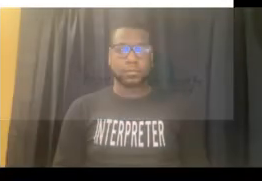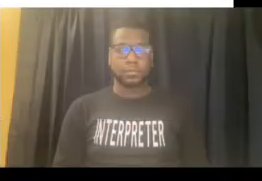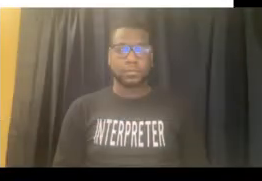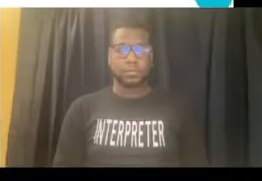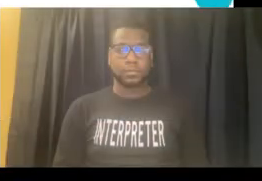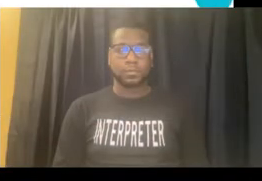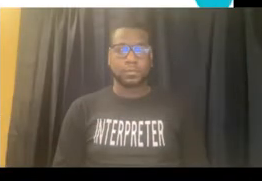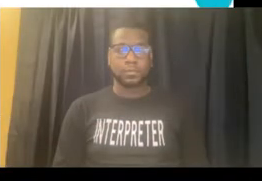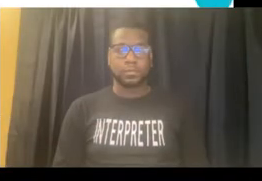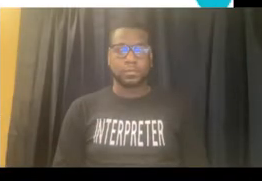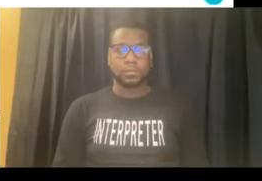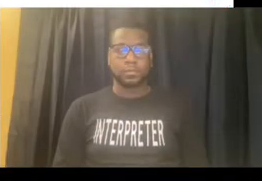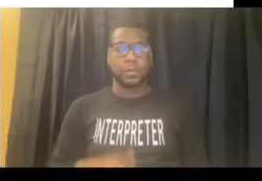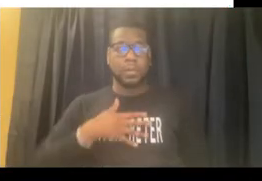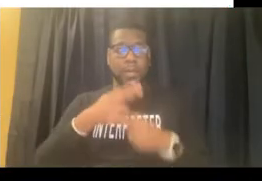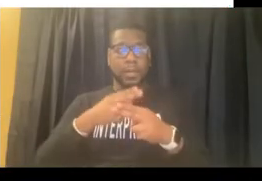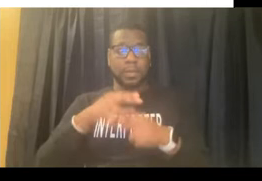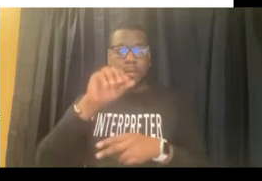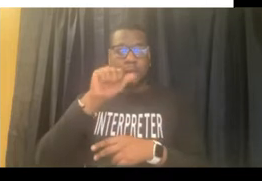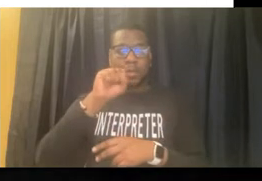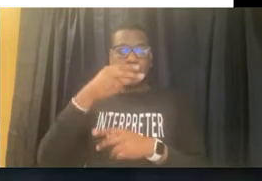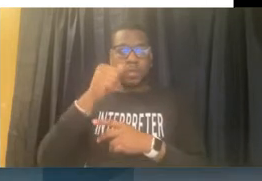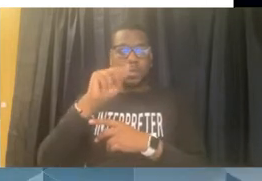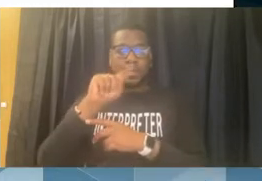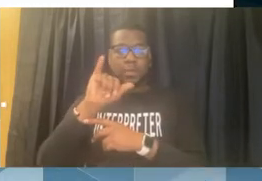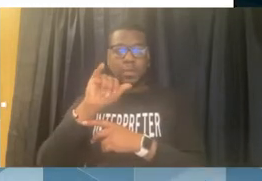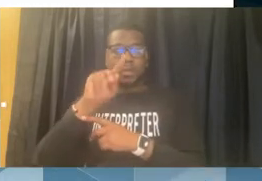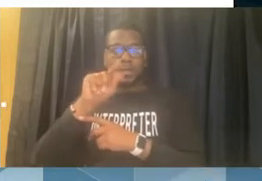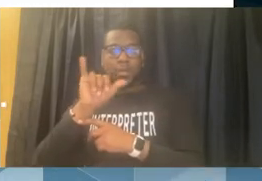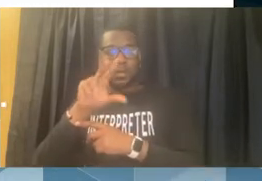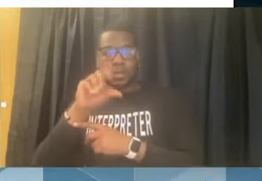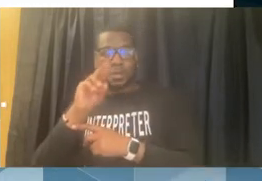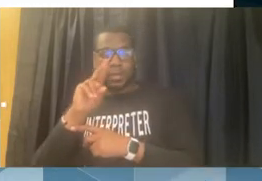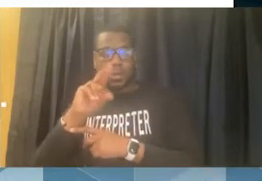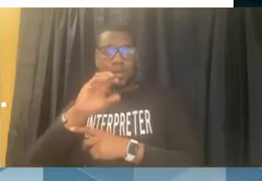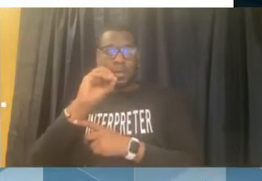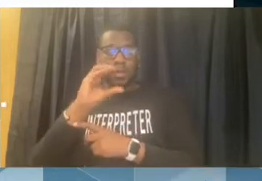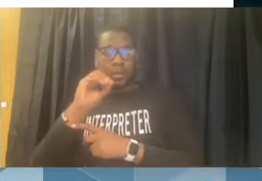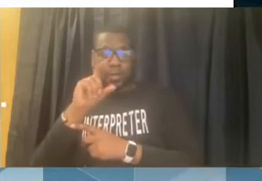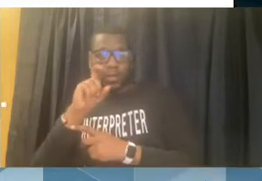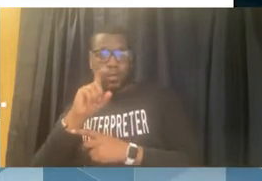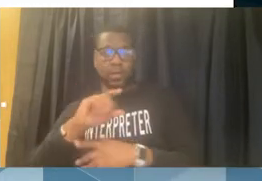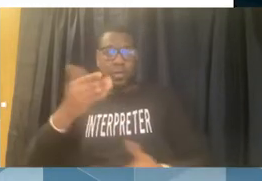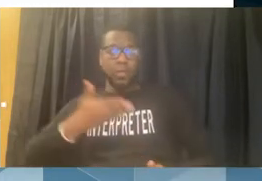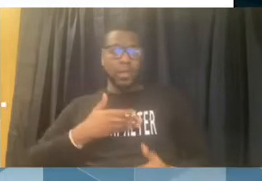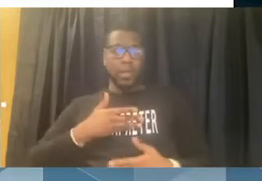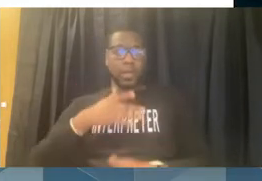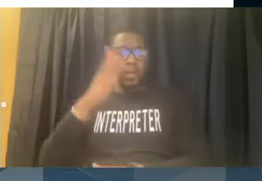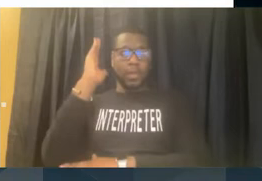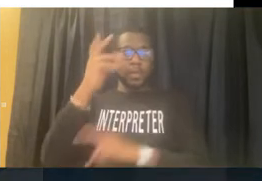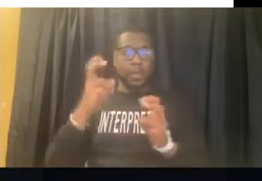All right. So my name is Ashante Taylorcox, and welcome to The Power of Us, Cultivating Safe Spaces